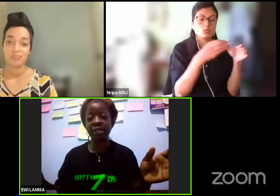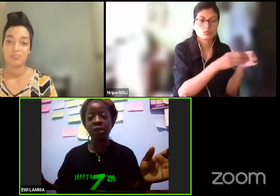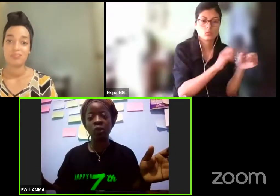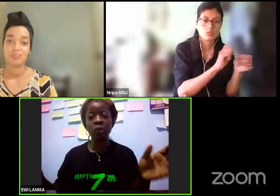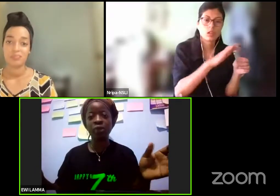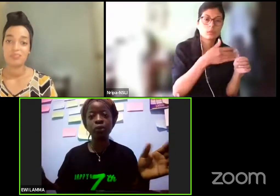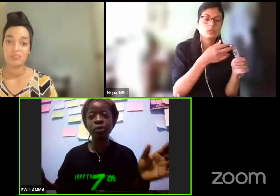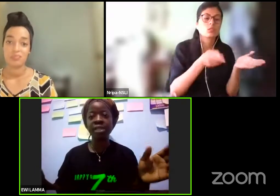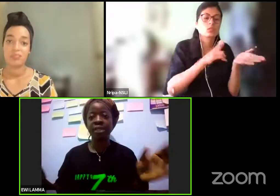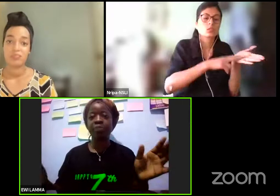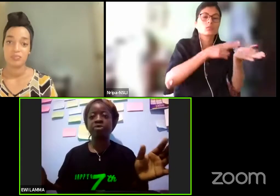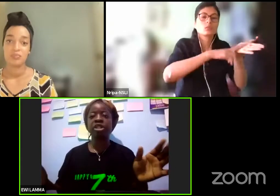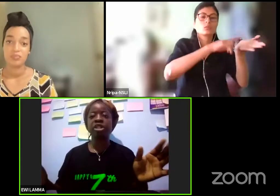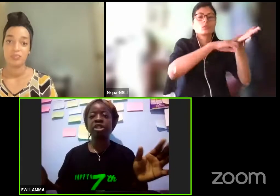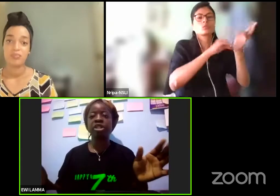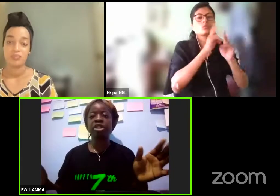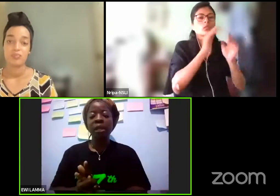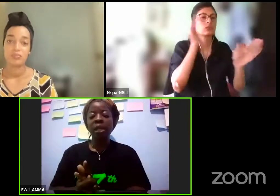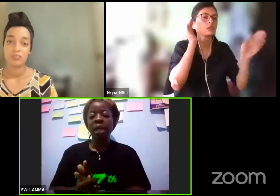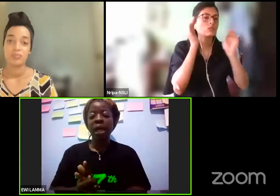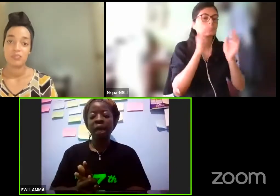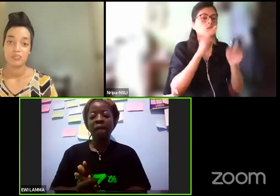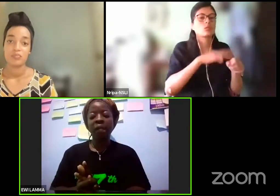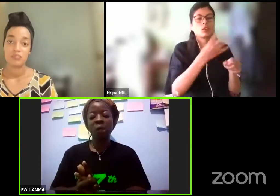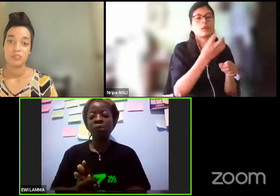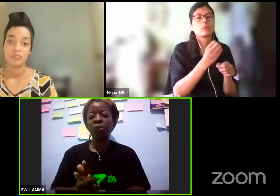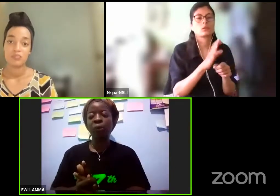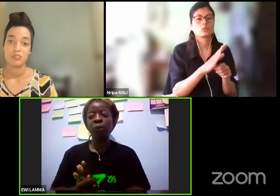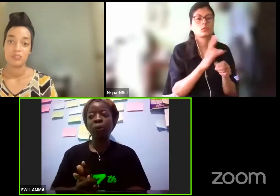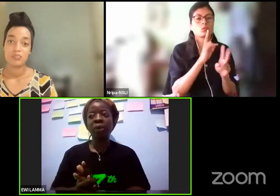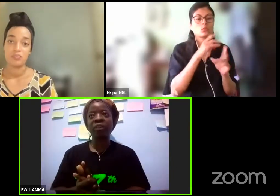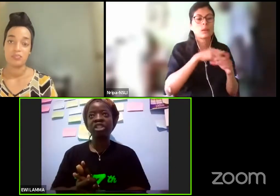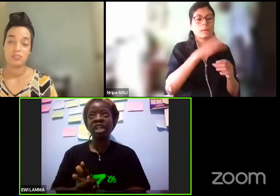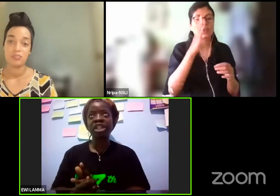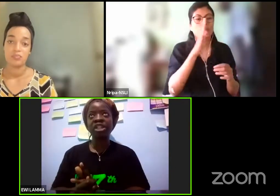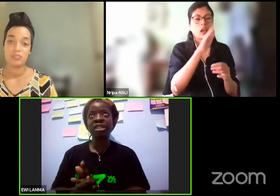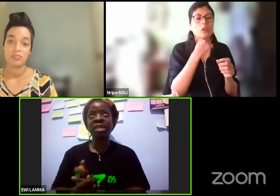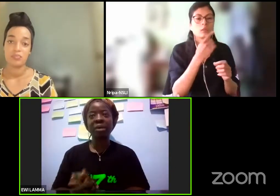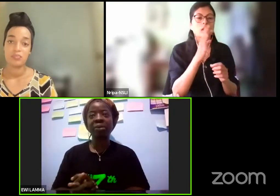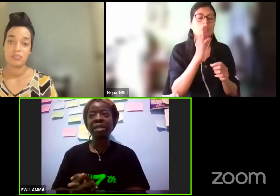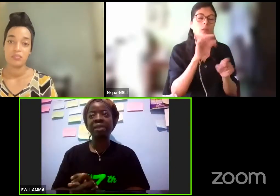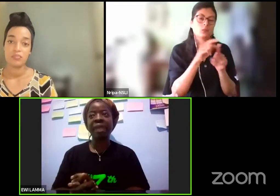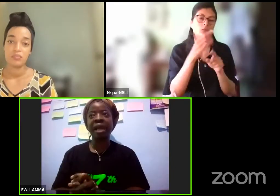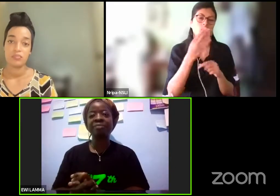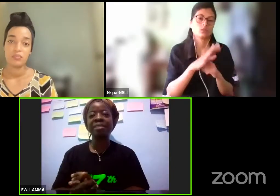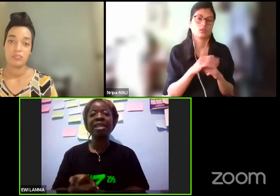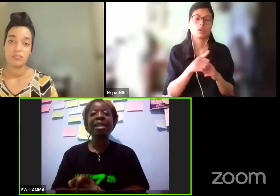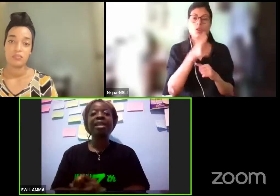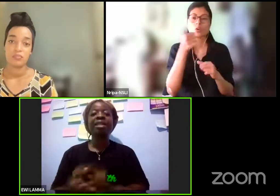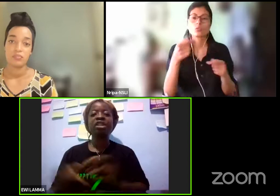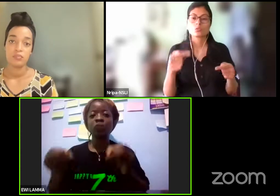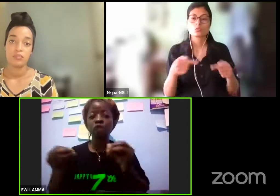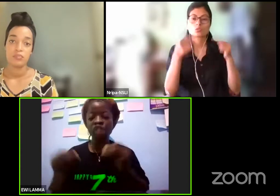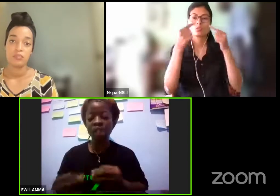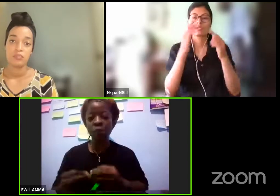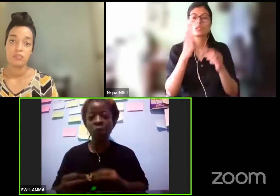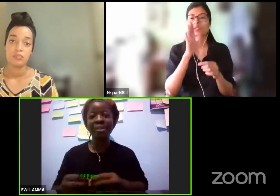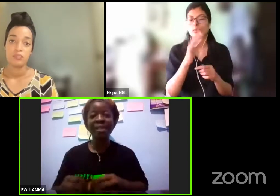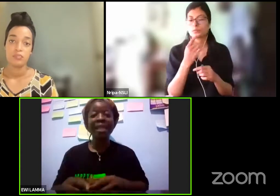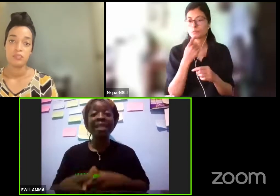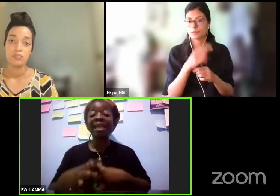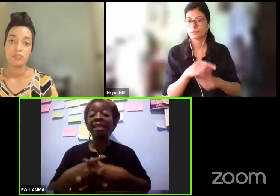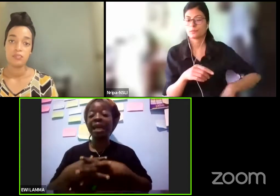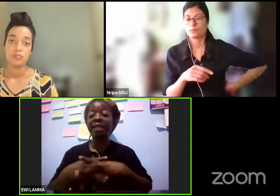years when we do these separations. So, and also one of the challenges around this area has been the social